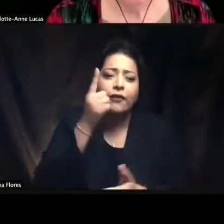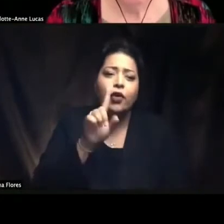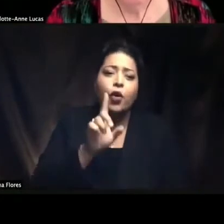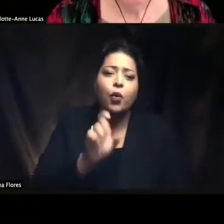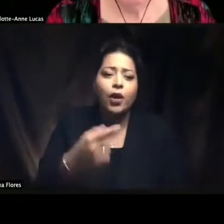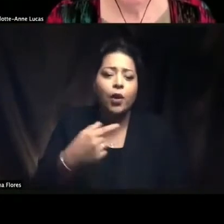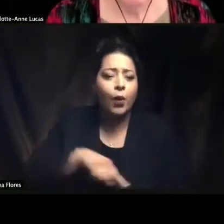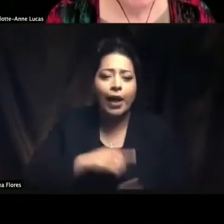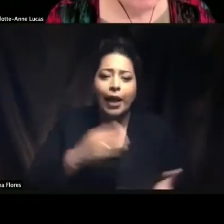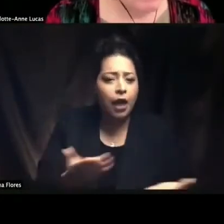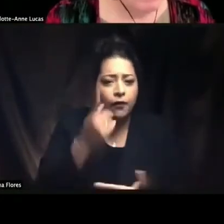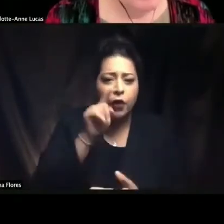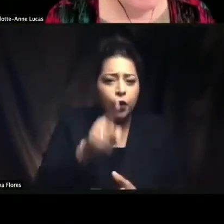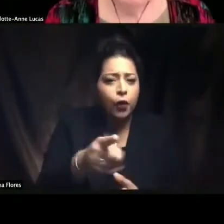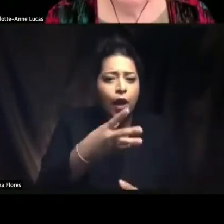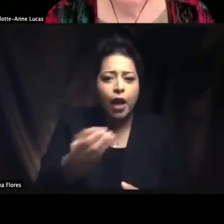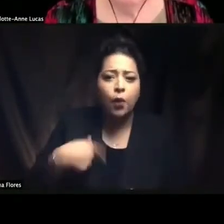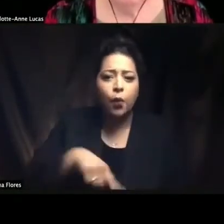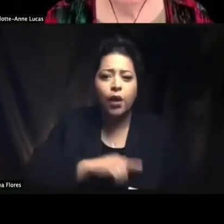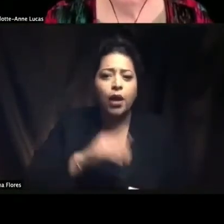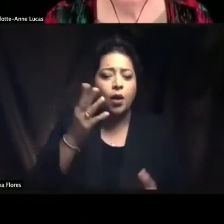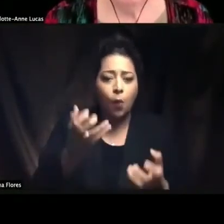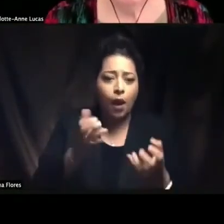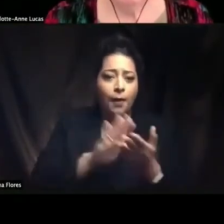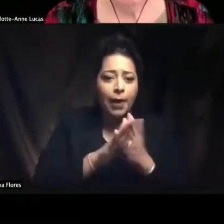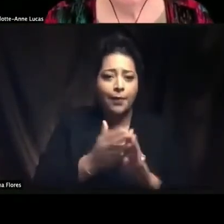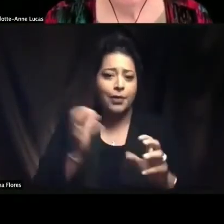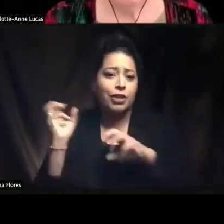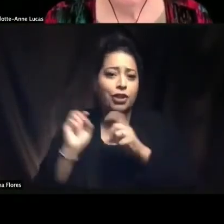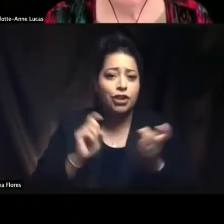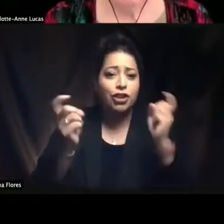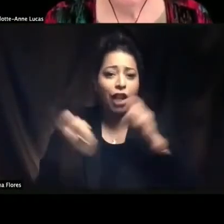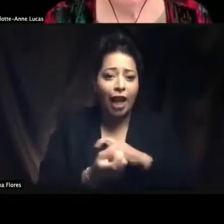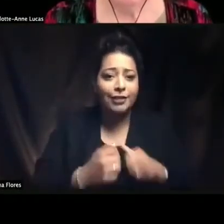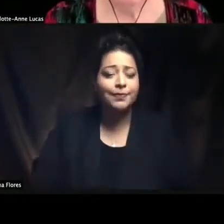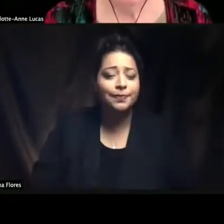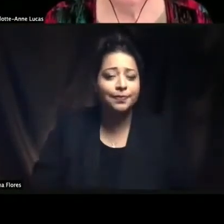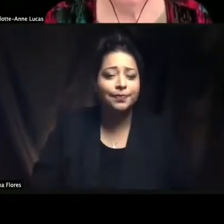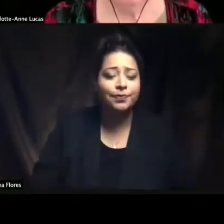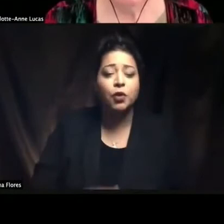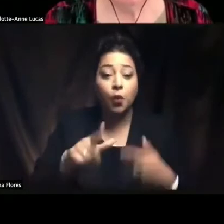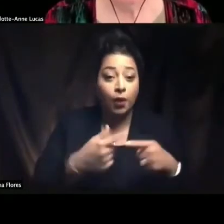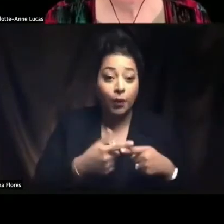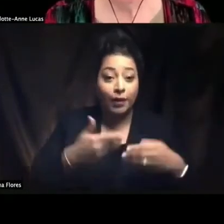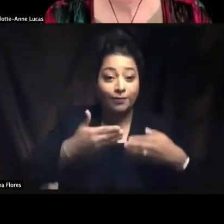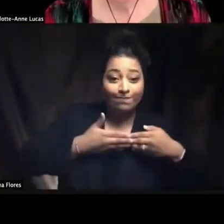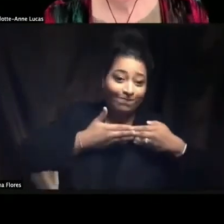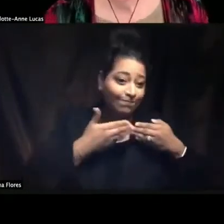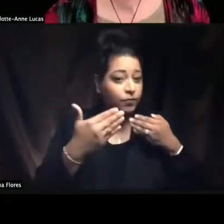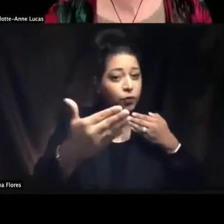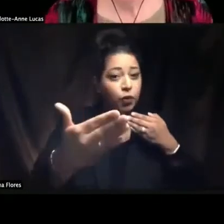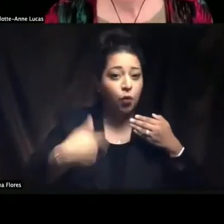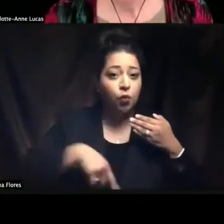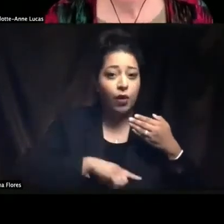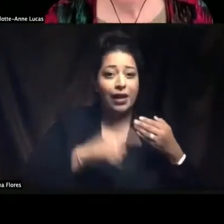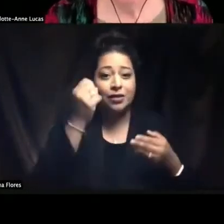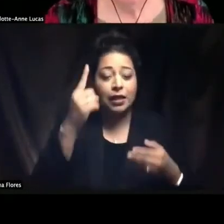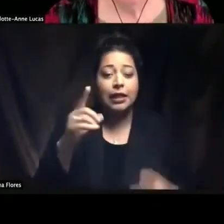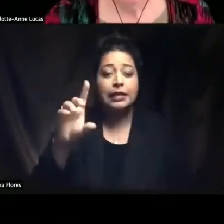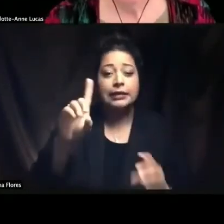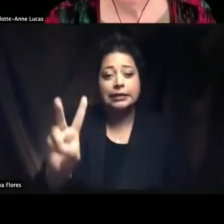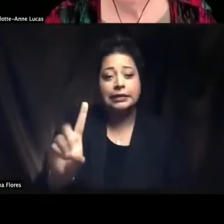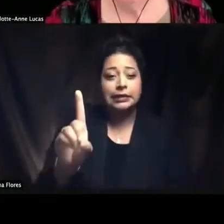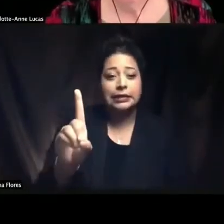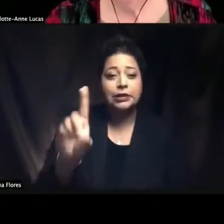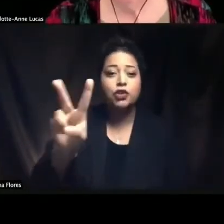are here to make the difference, and we are here to be the change that we want to see. As we continue to go forward, we go forward in understanding that District 2 will be